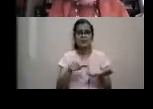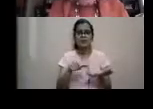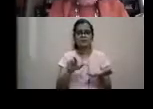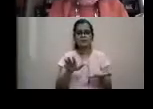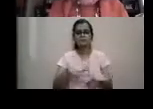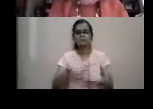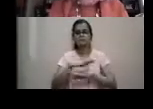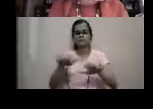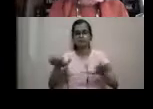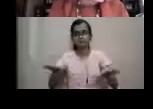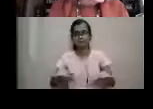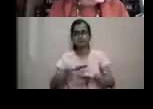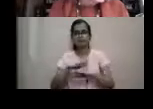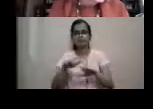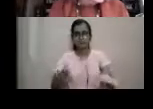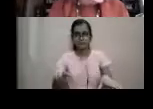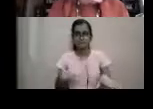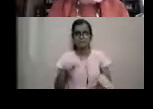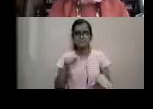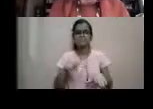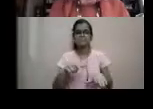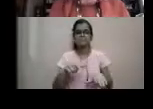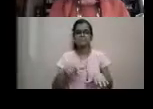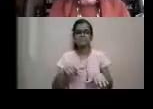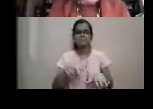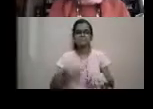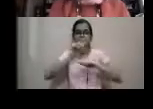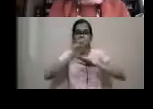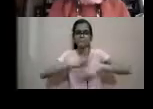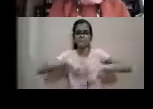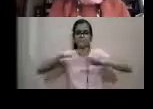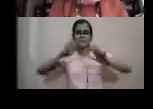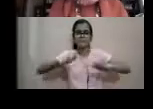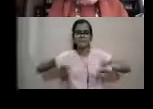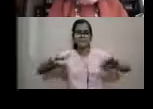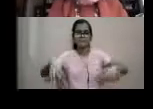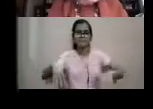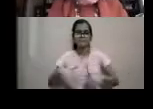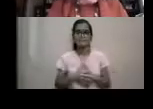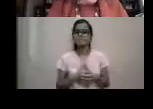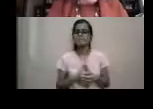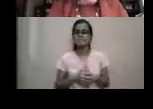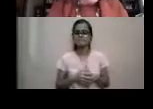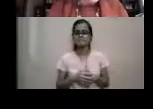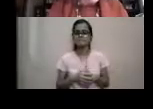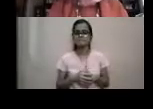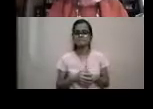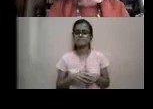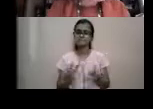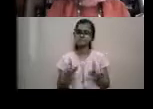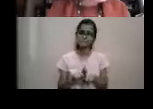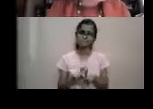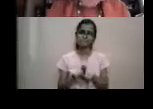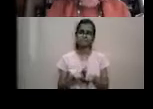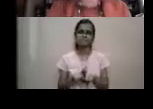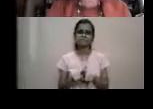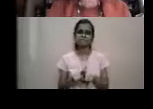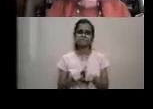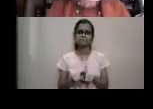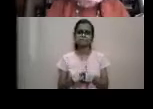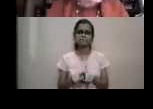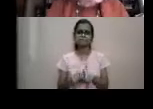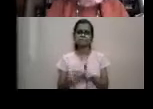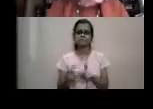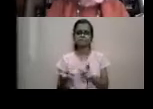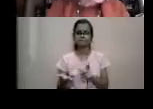Infants, people such as my daughter, more advanced Alzheimer's patients, are dependent on others